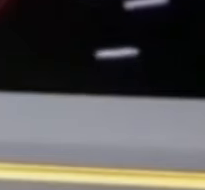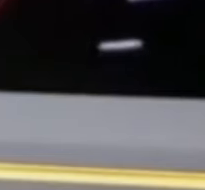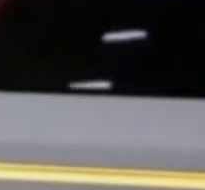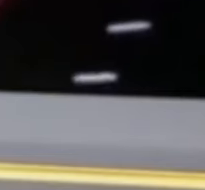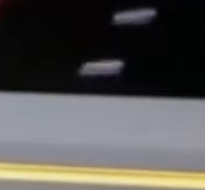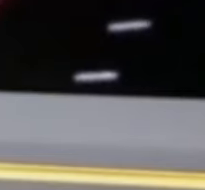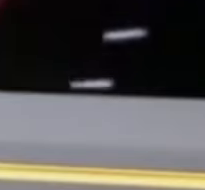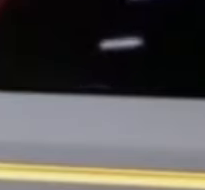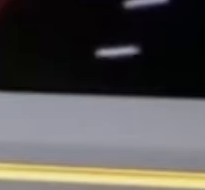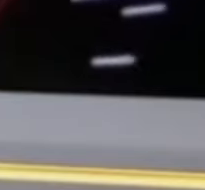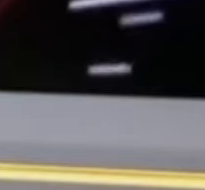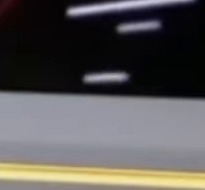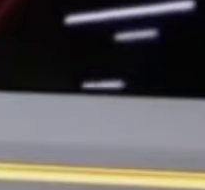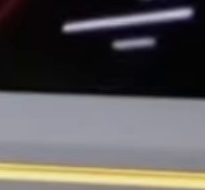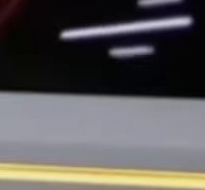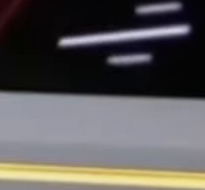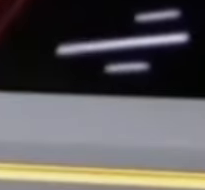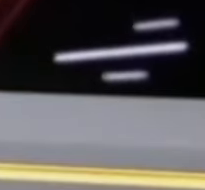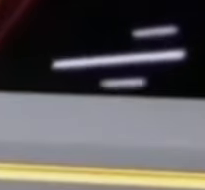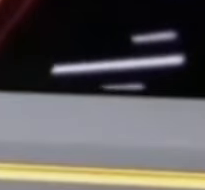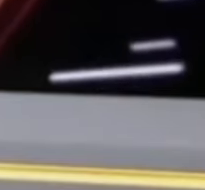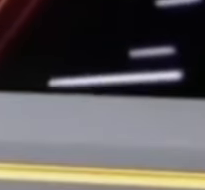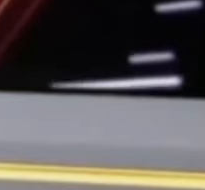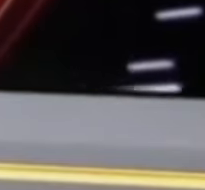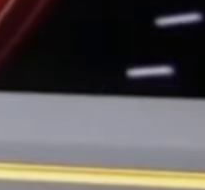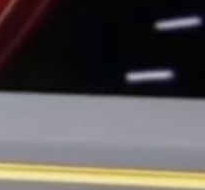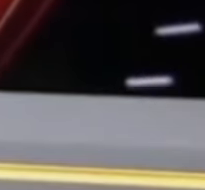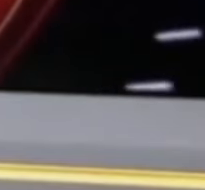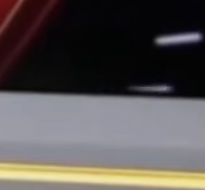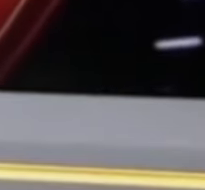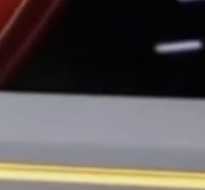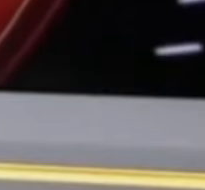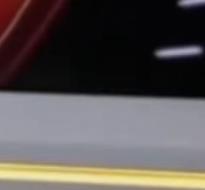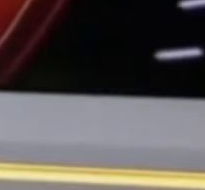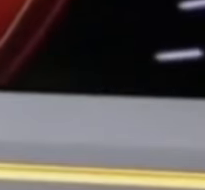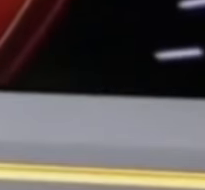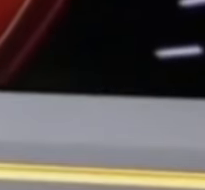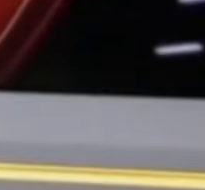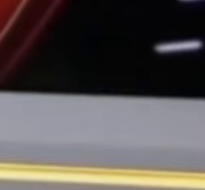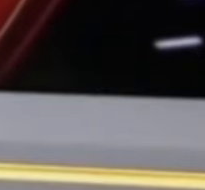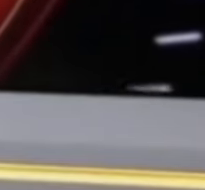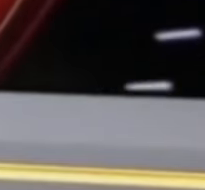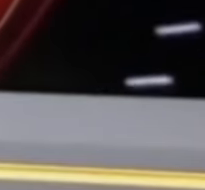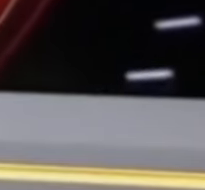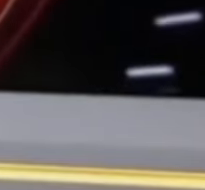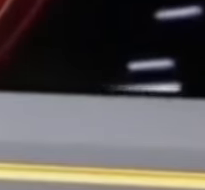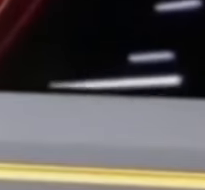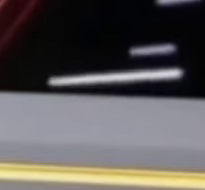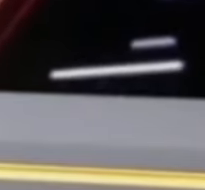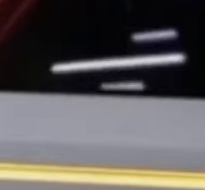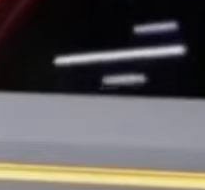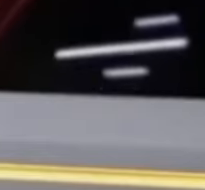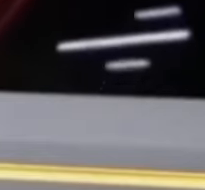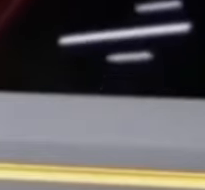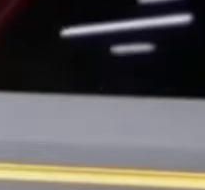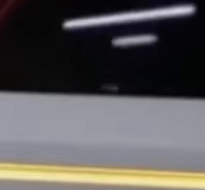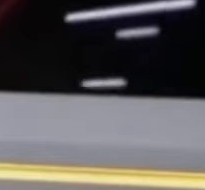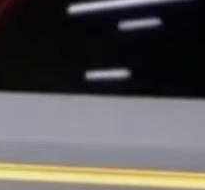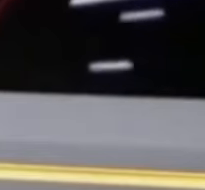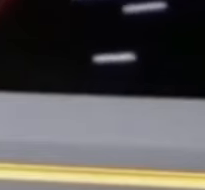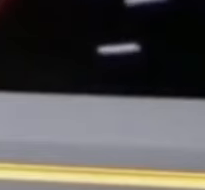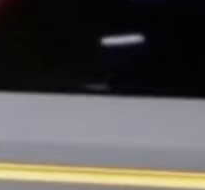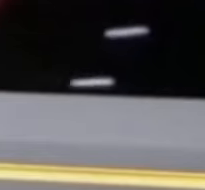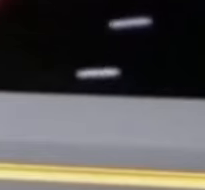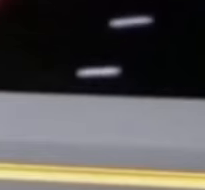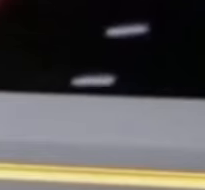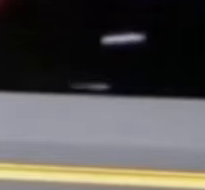We were live to Venezuela, where the inauguration of the 66th edition of the Arturo Michelena Salon took place. During the event,